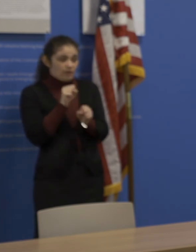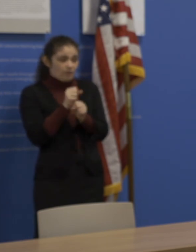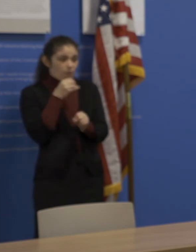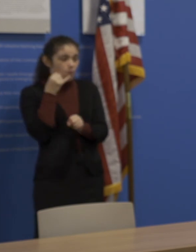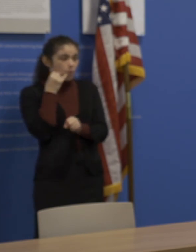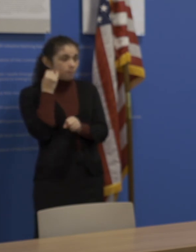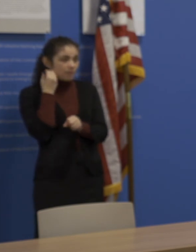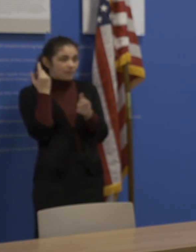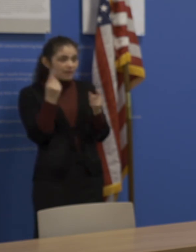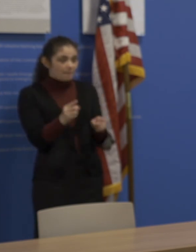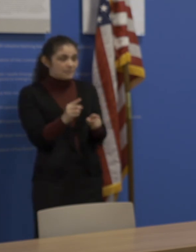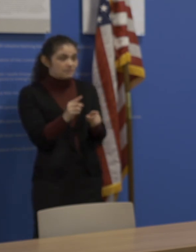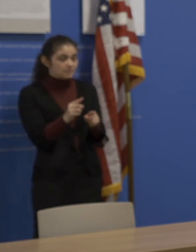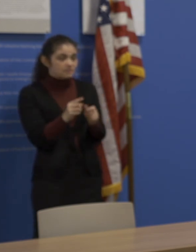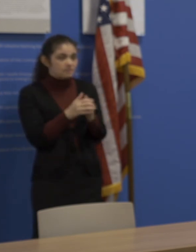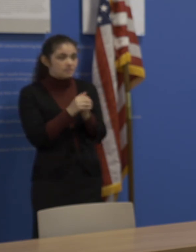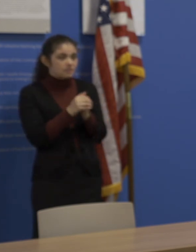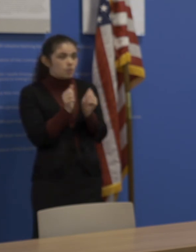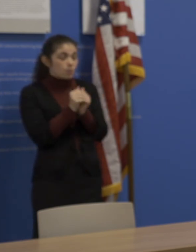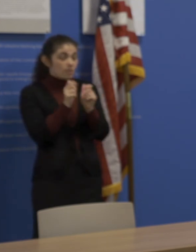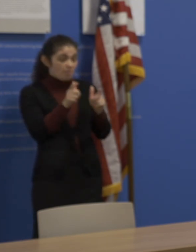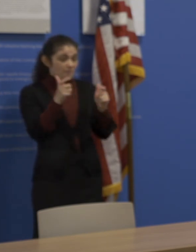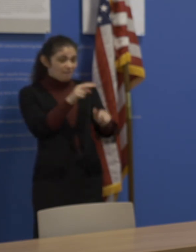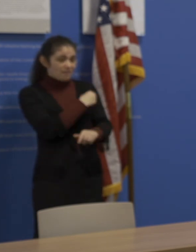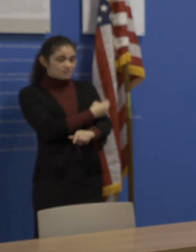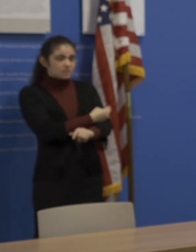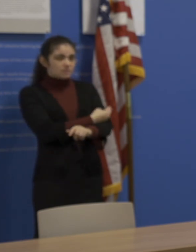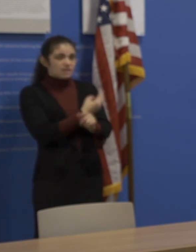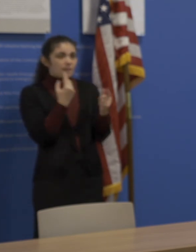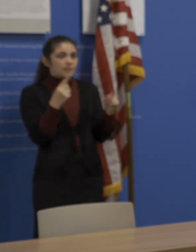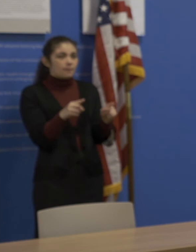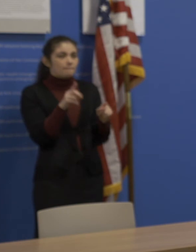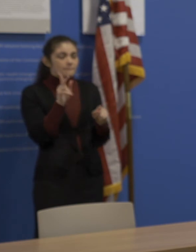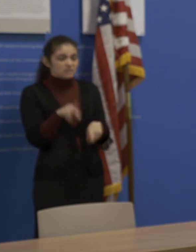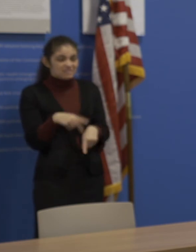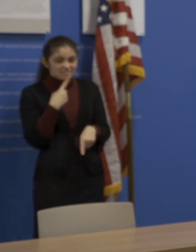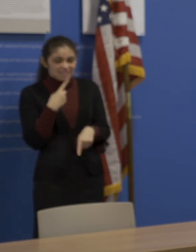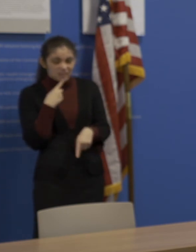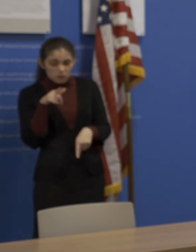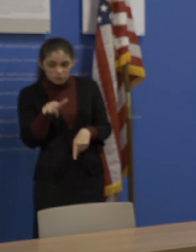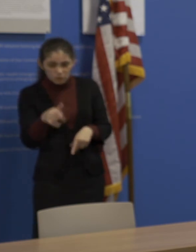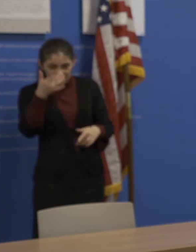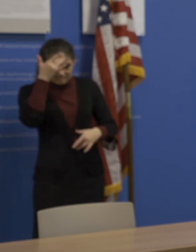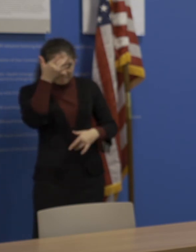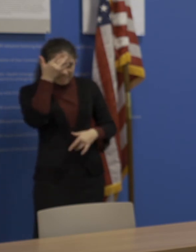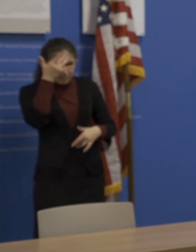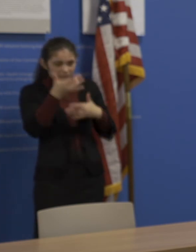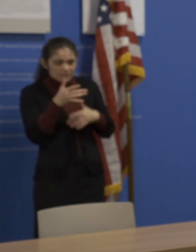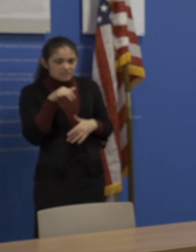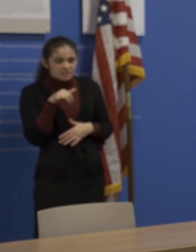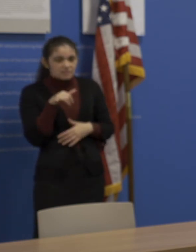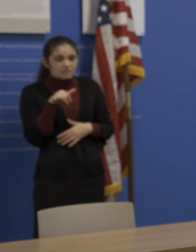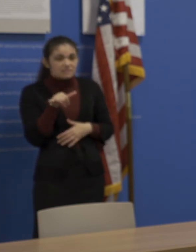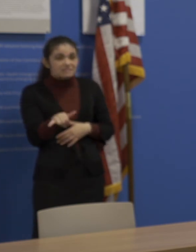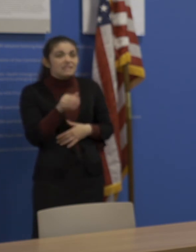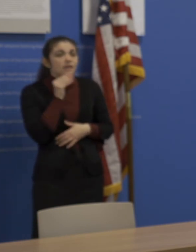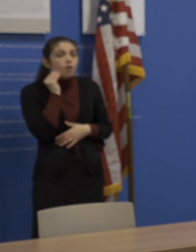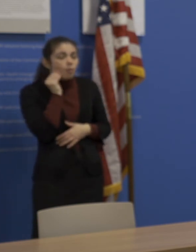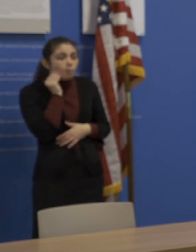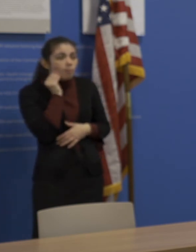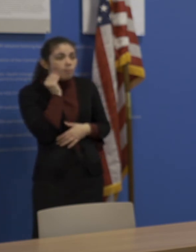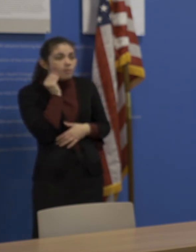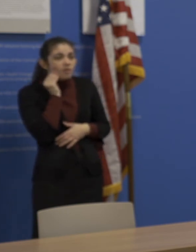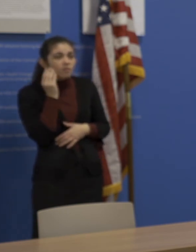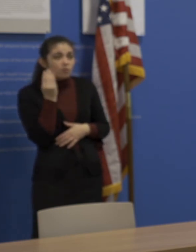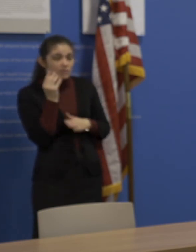that happens through the major hospital systems where someone is saying basically you're sick, it's probably a good idea to stay home for